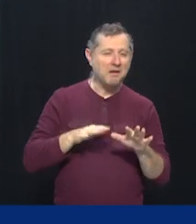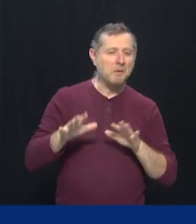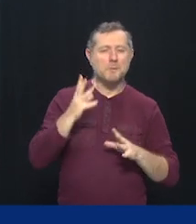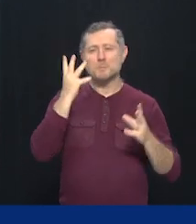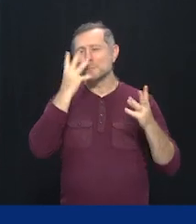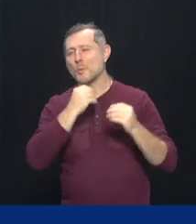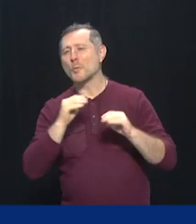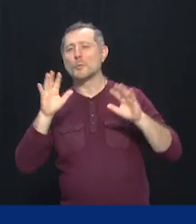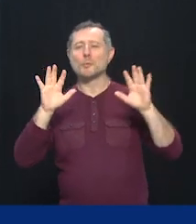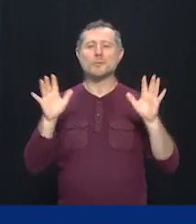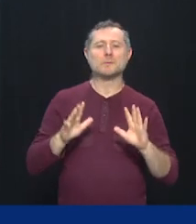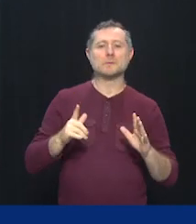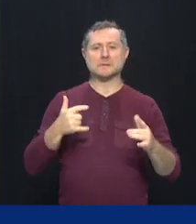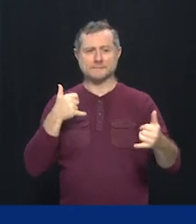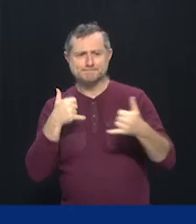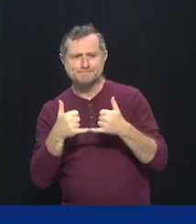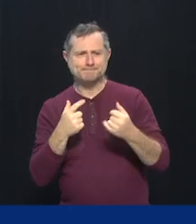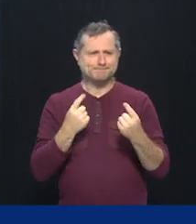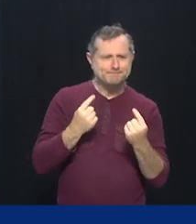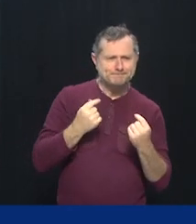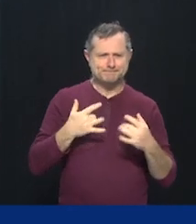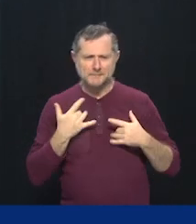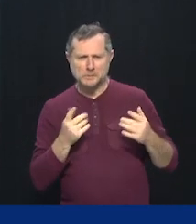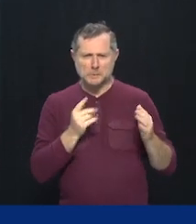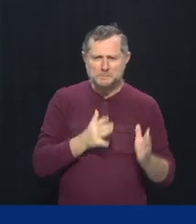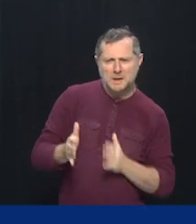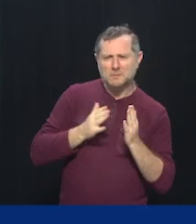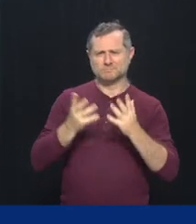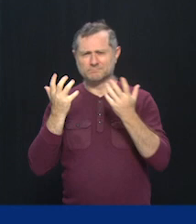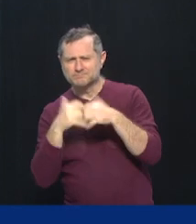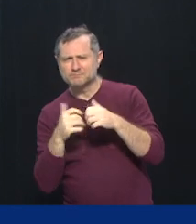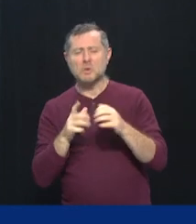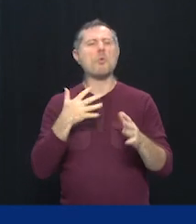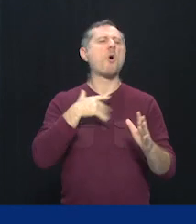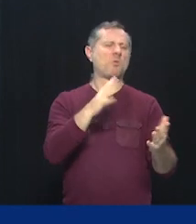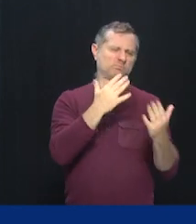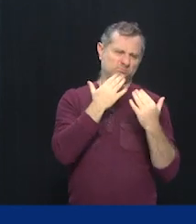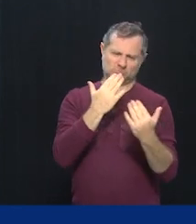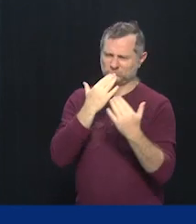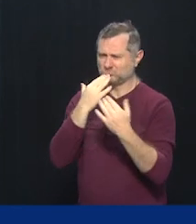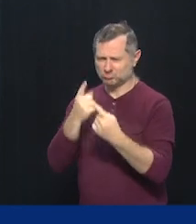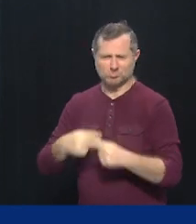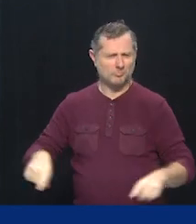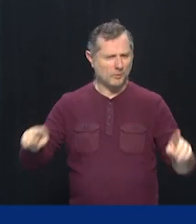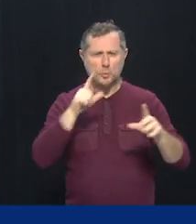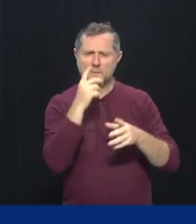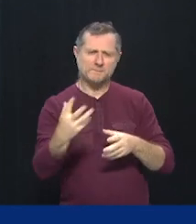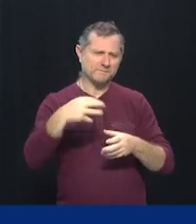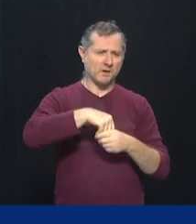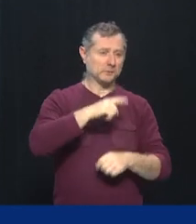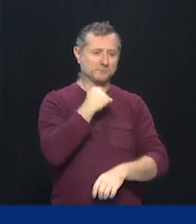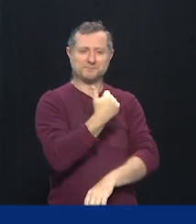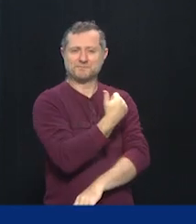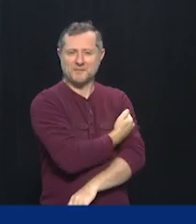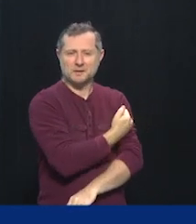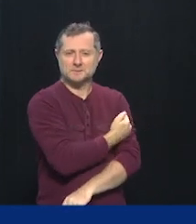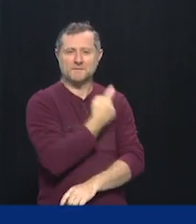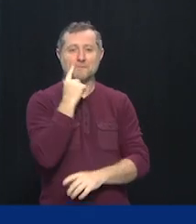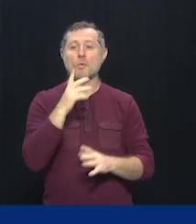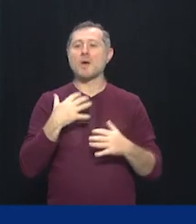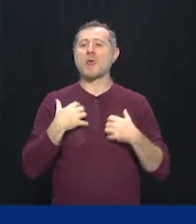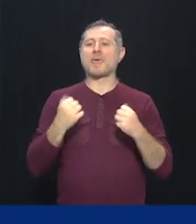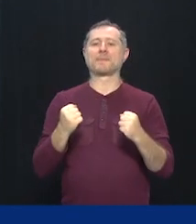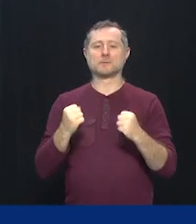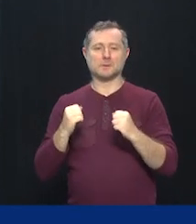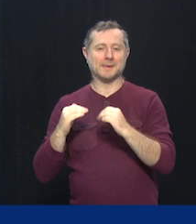we're going to do. So I just want to thank everyone who was part of the control room, who was part of the vaccination hub, our health equity task force, the